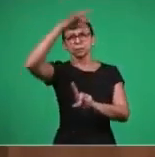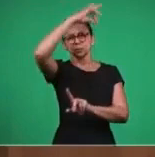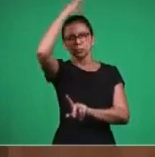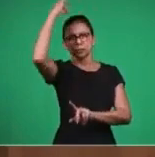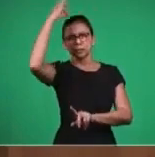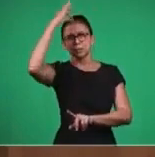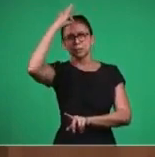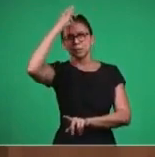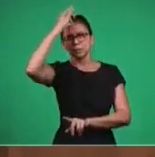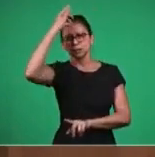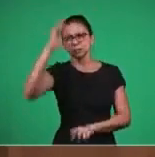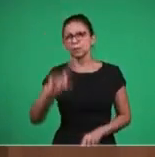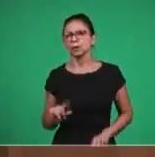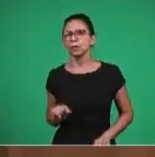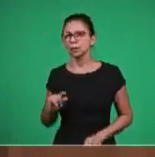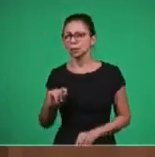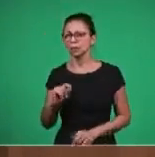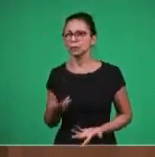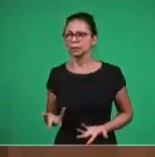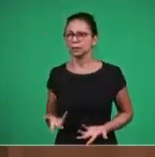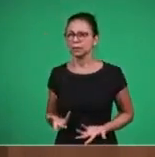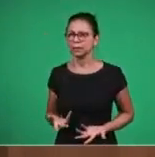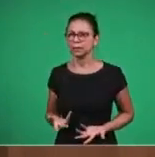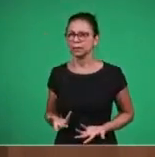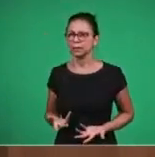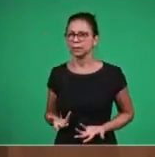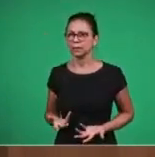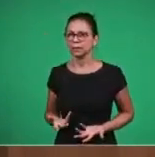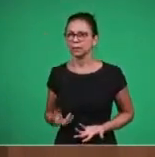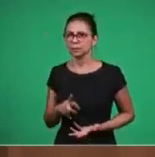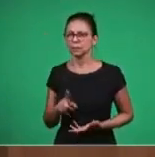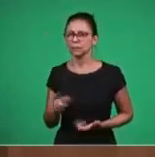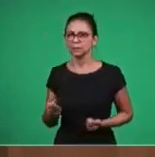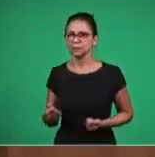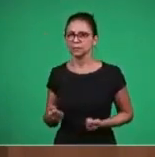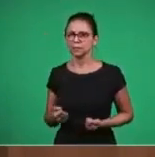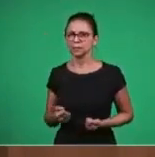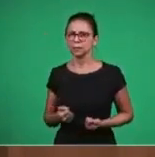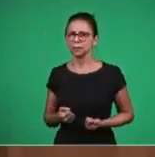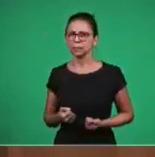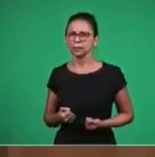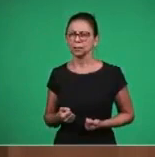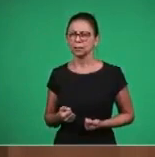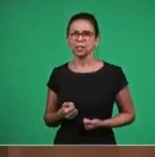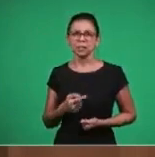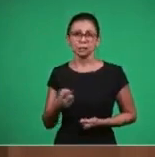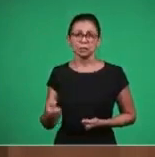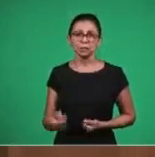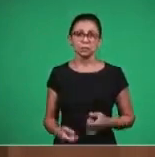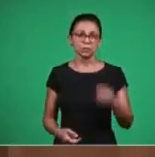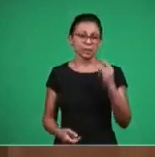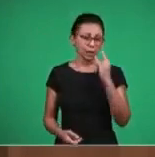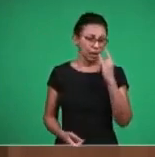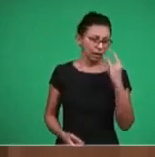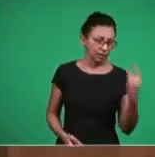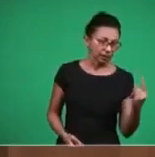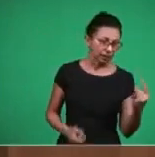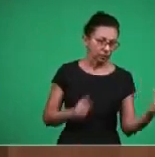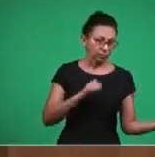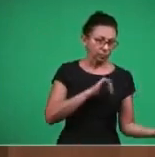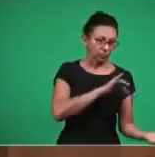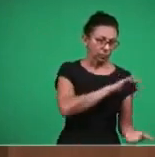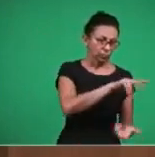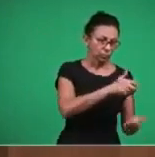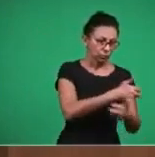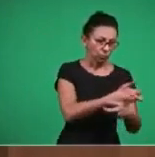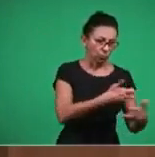Just having an understanding of what this life is, which is not an eternal life. If you don't have this, you don't have double portion of the Holy Spirit